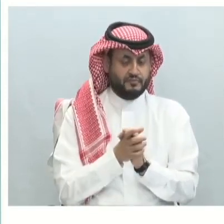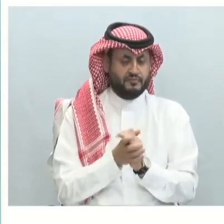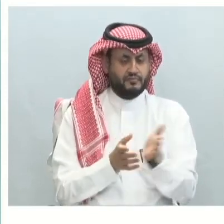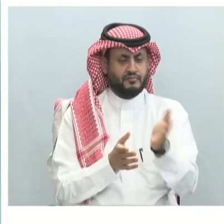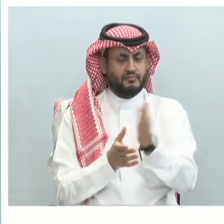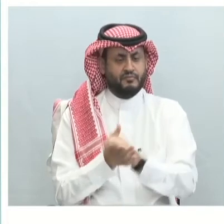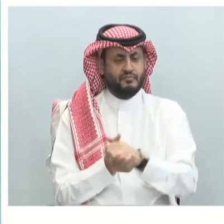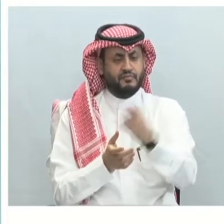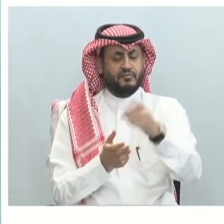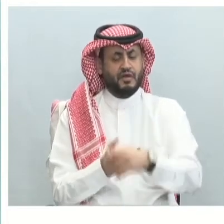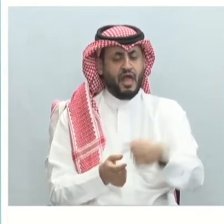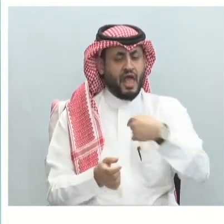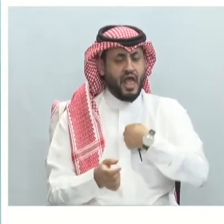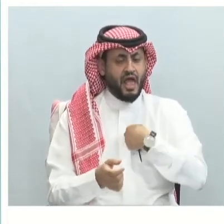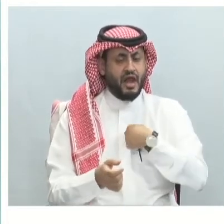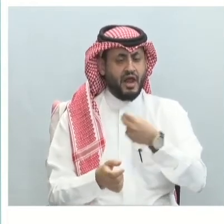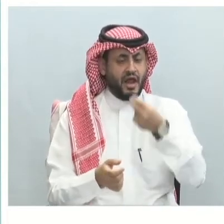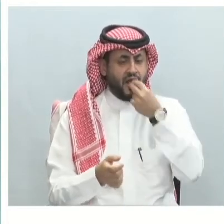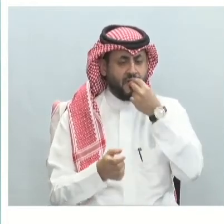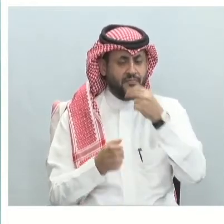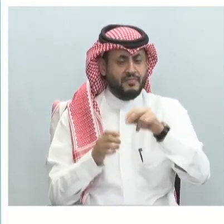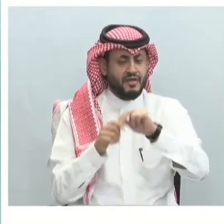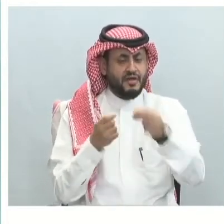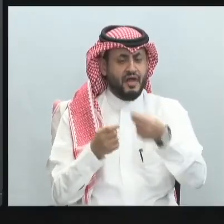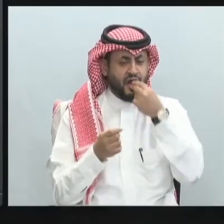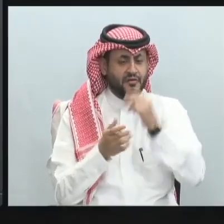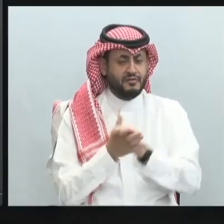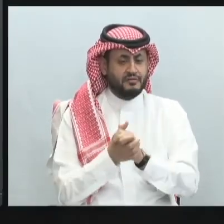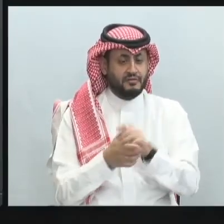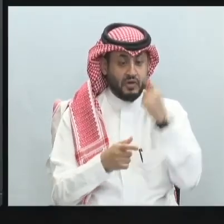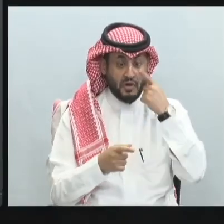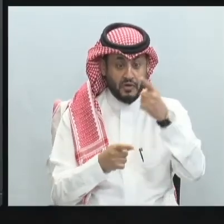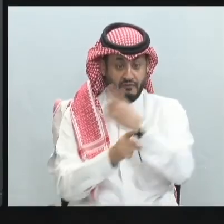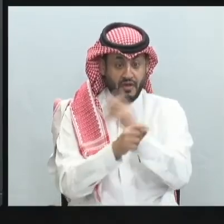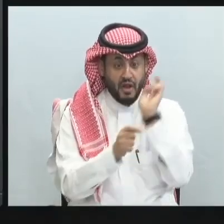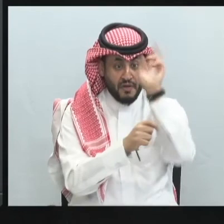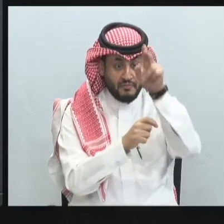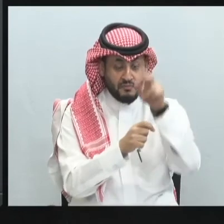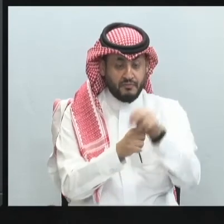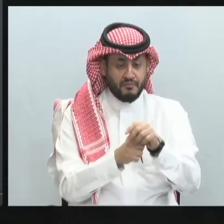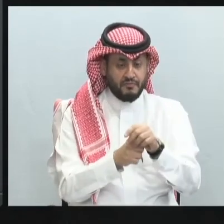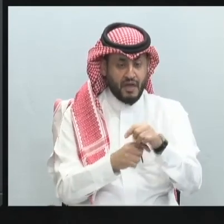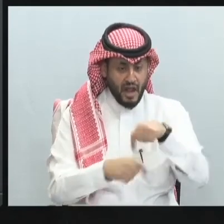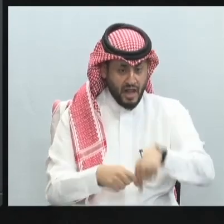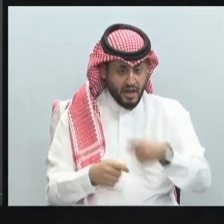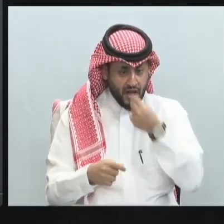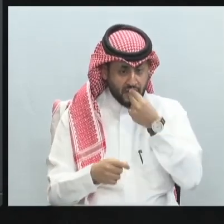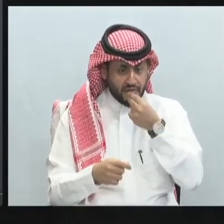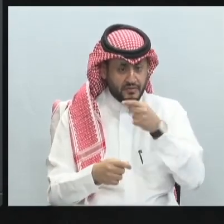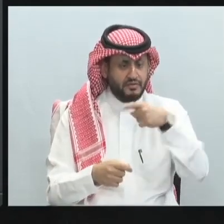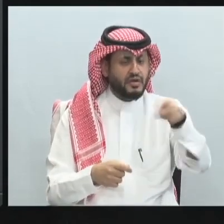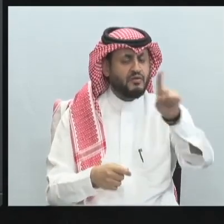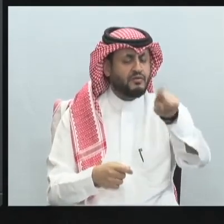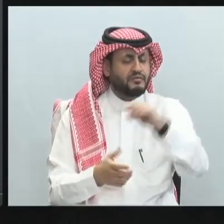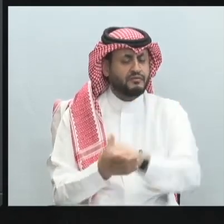about this? I'm eating snacks. I'm eating snacks. I'm eating snacks. Huh, what do you